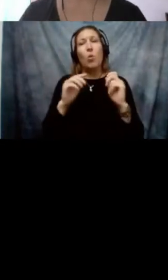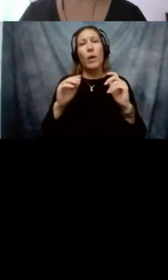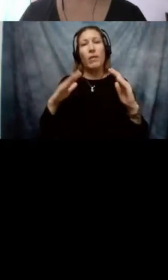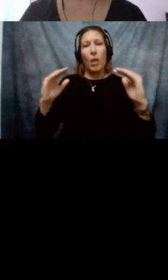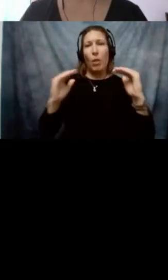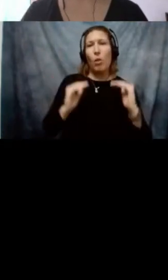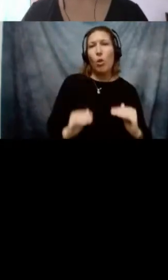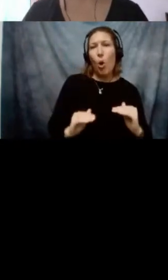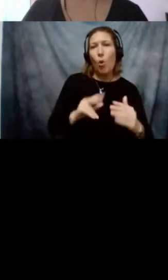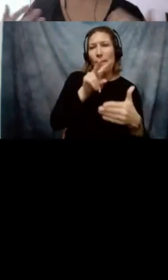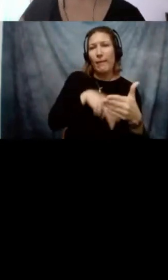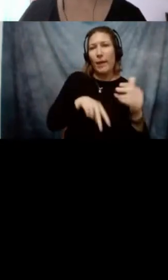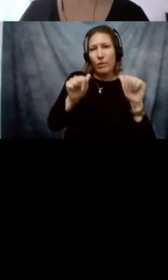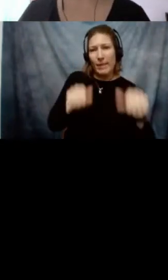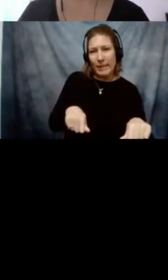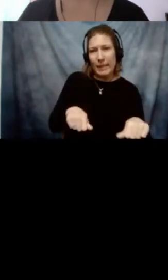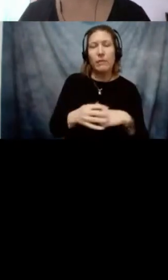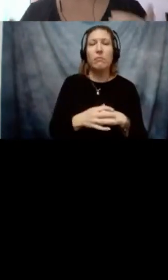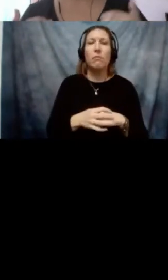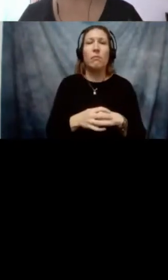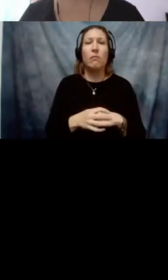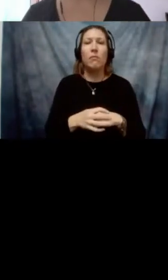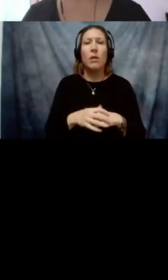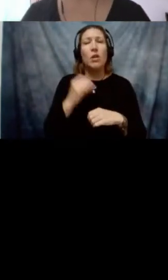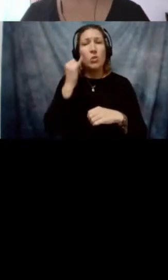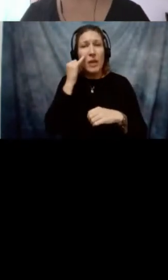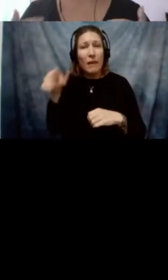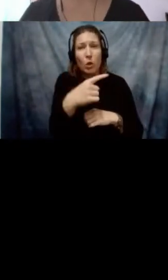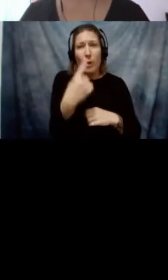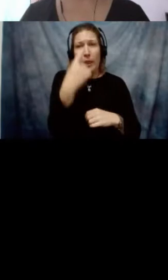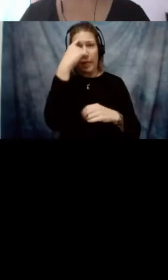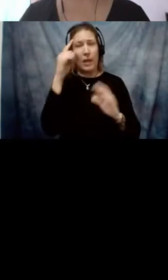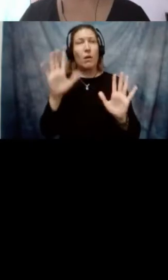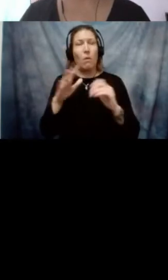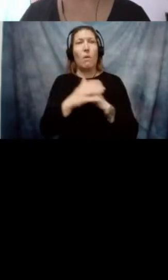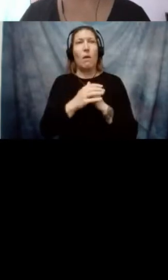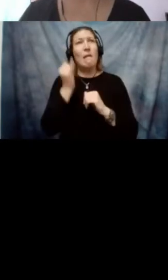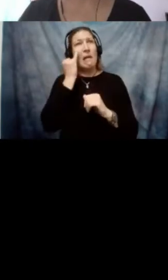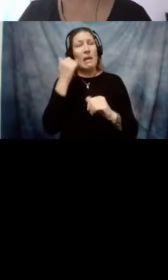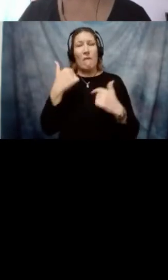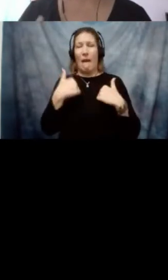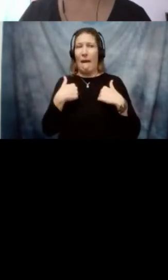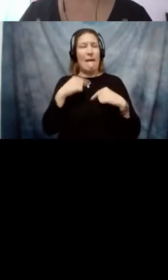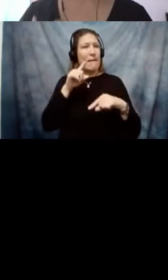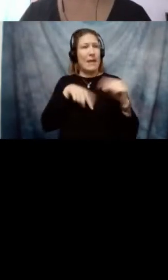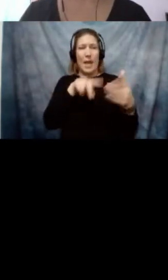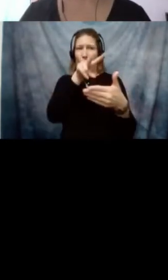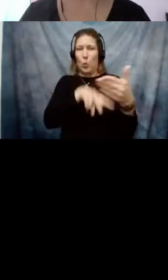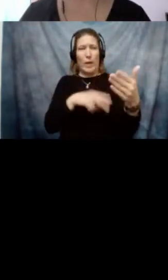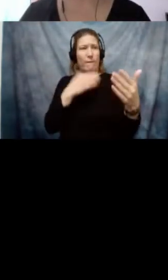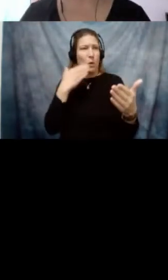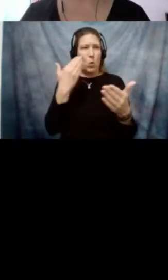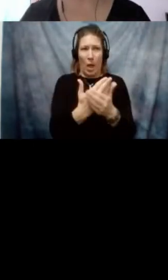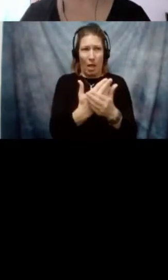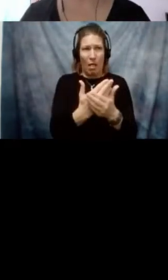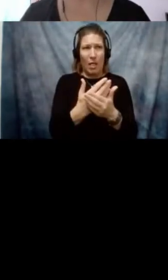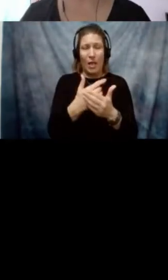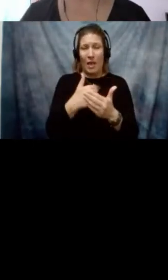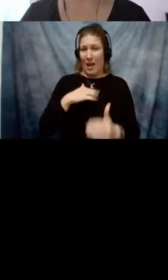disabilities, if you're honest with yourself and think about it to yourself, if you had one of those challenges, would you be willing to disclose that to